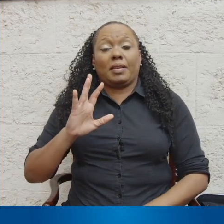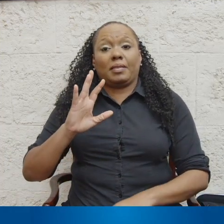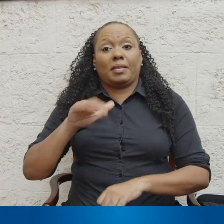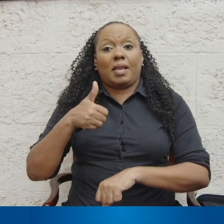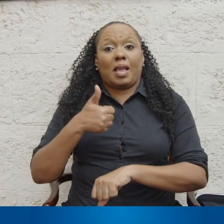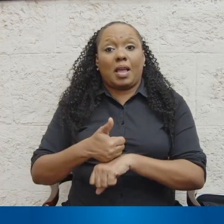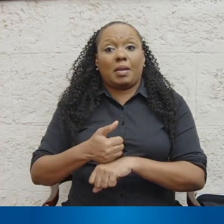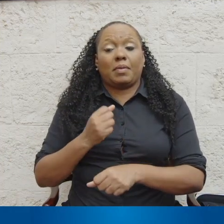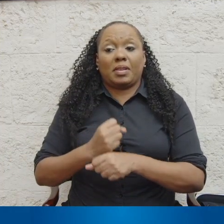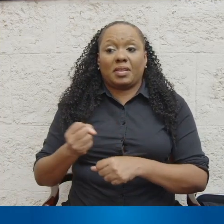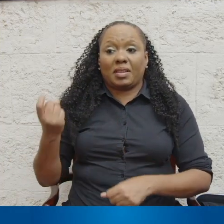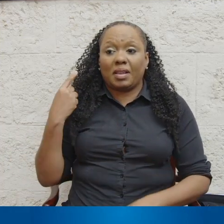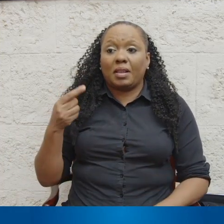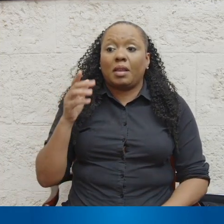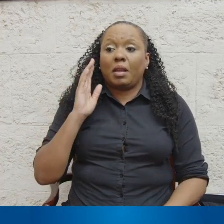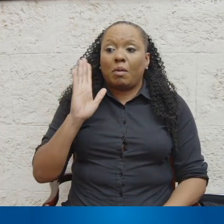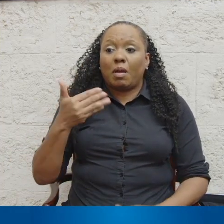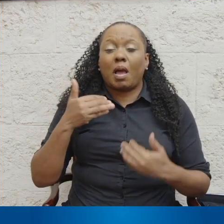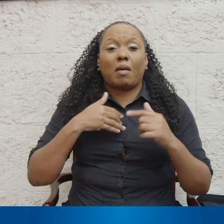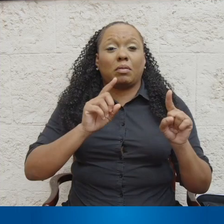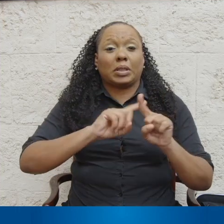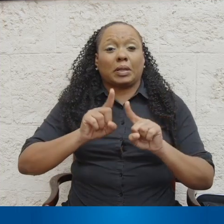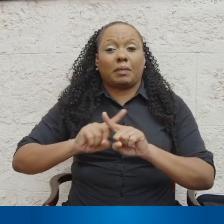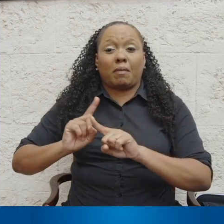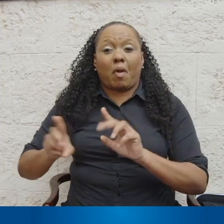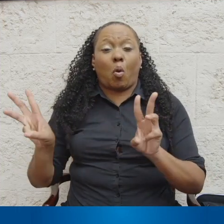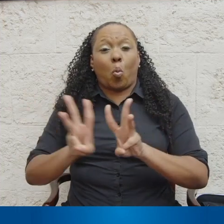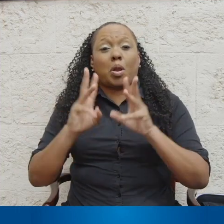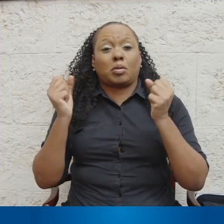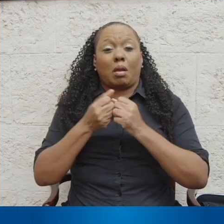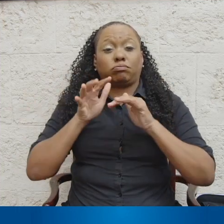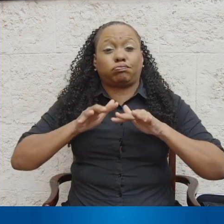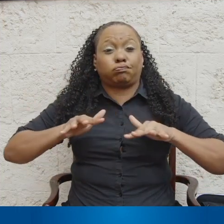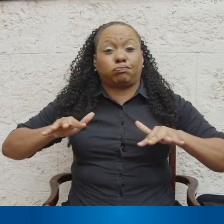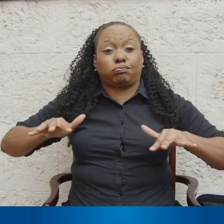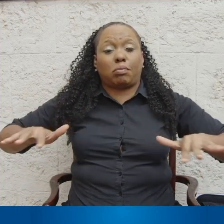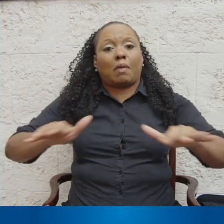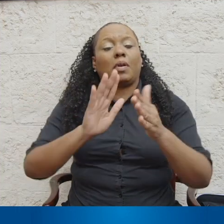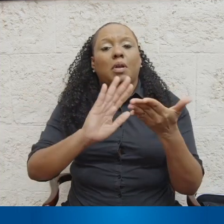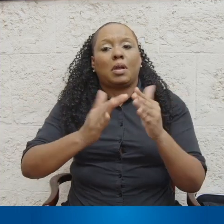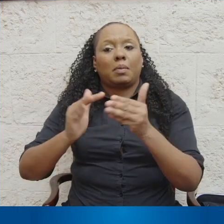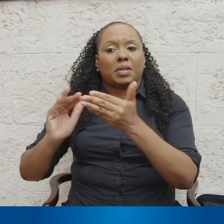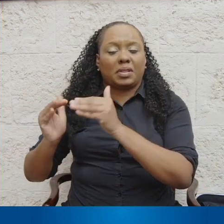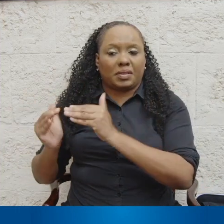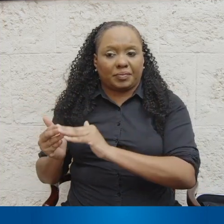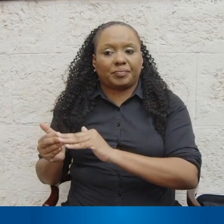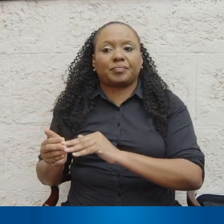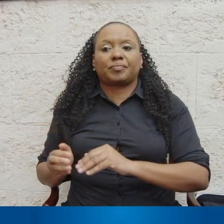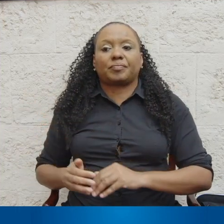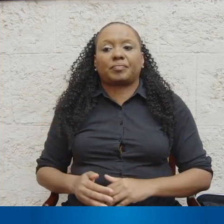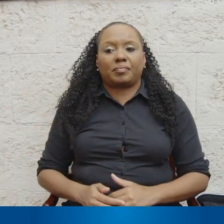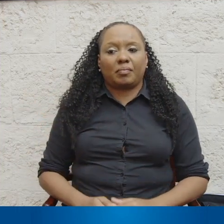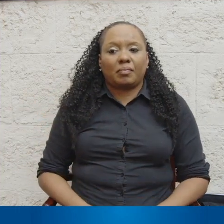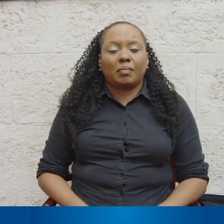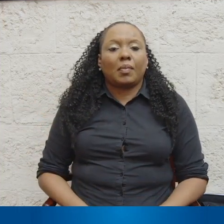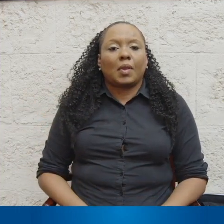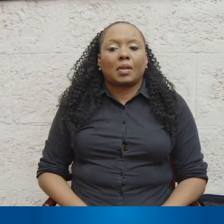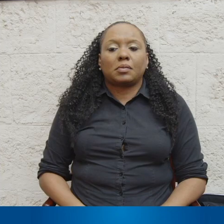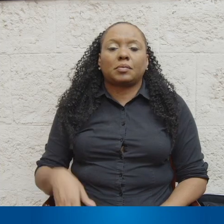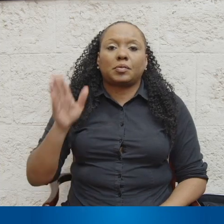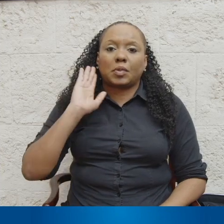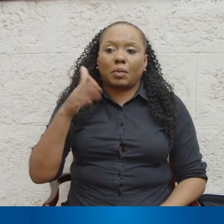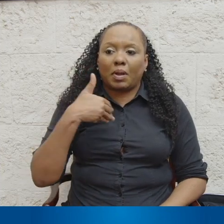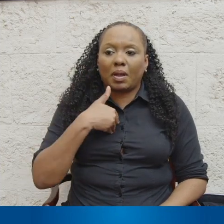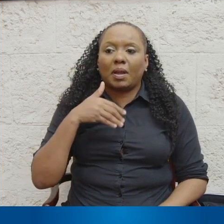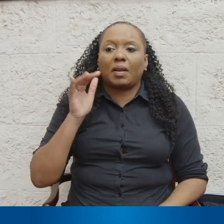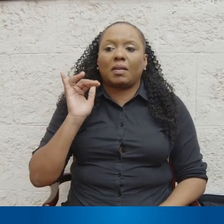announced a series of over 25 different workshops that will be happening throughout communities so that we will again resuscitate that spirit for